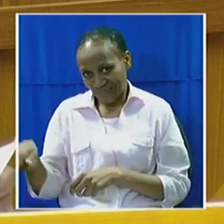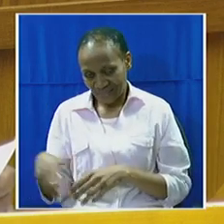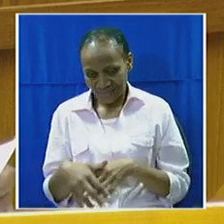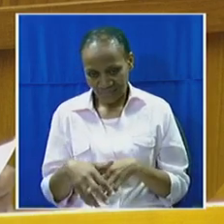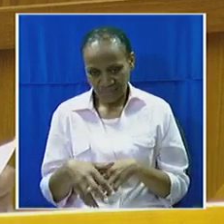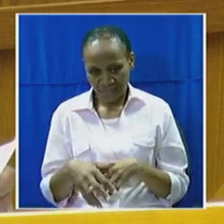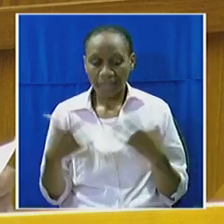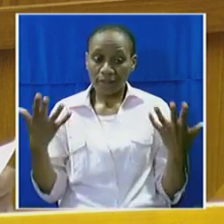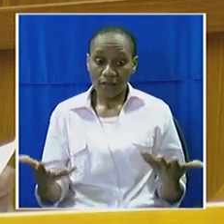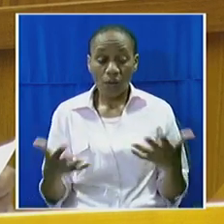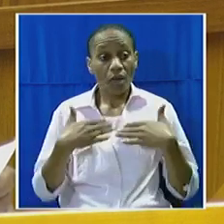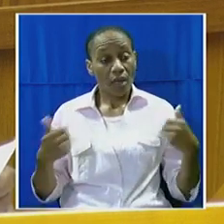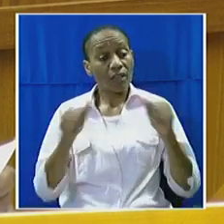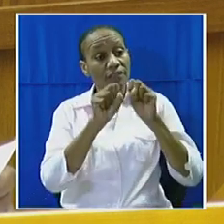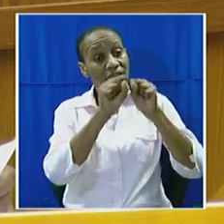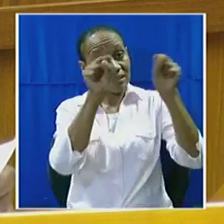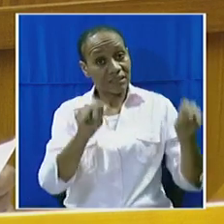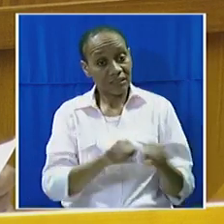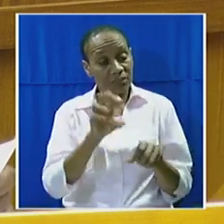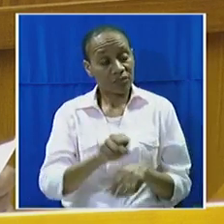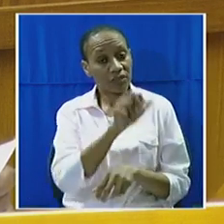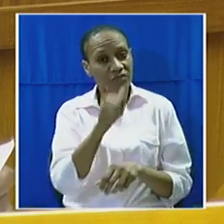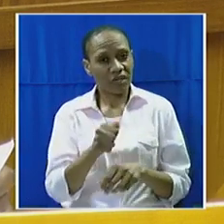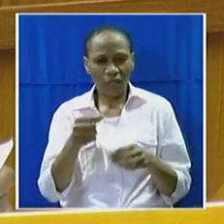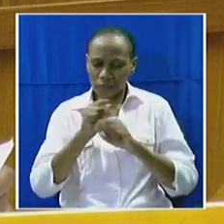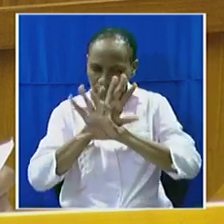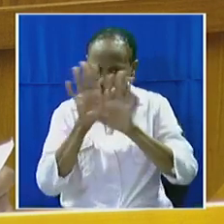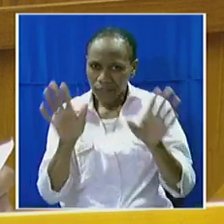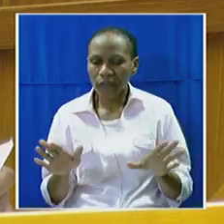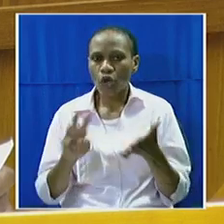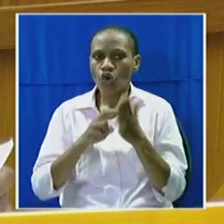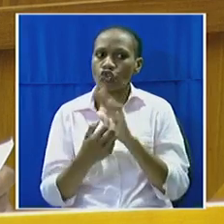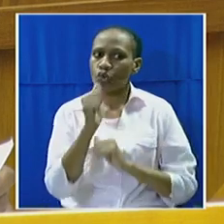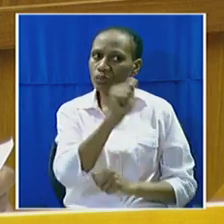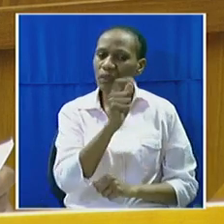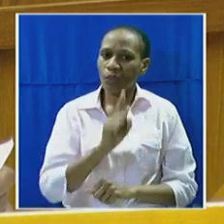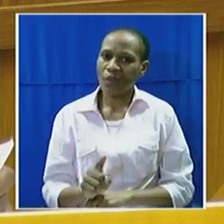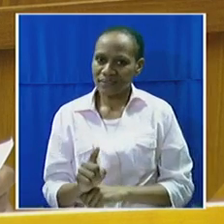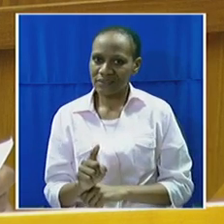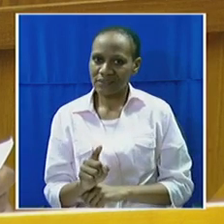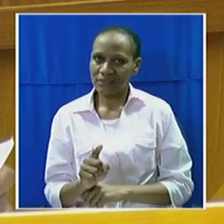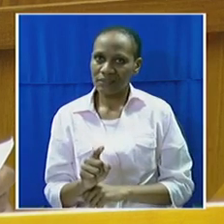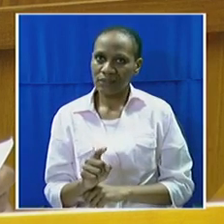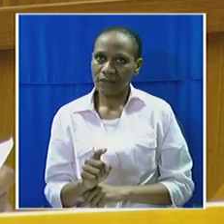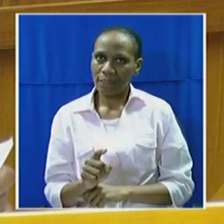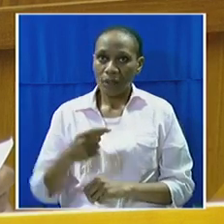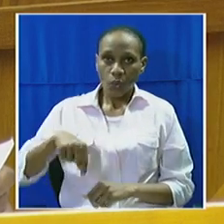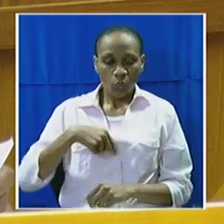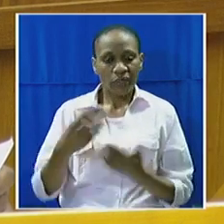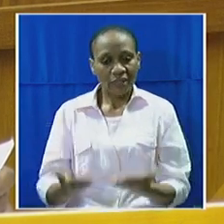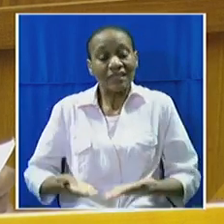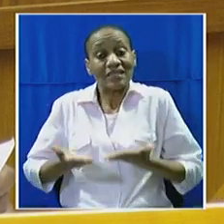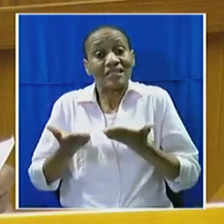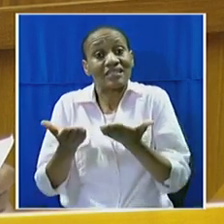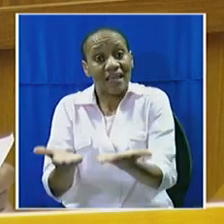its public health system is evidenced in the foresight and the critical role of the National Institute for Communicable Diseases, which serves as a